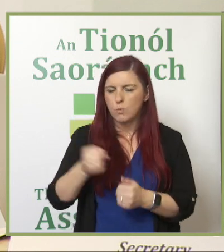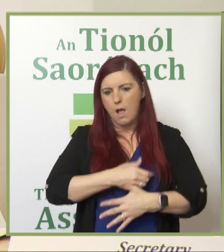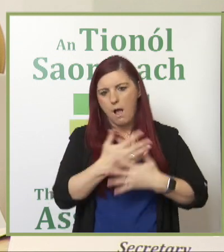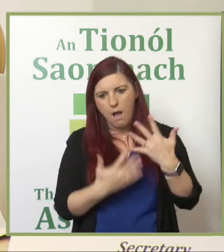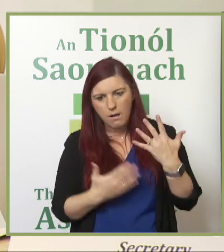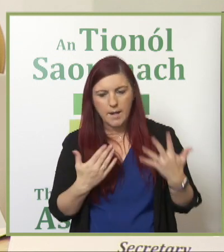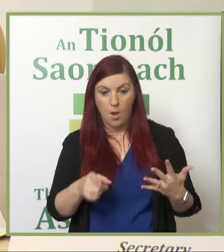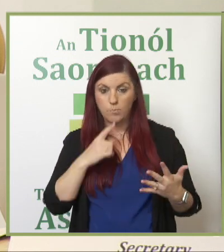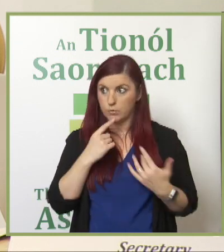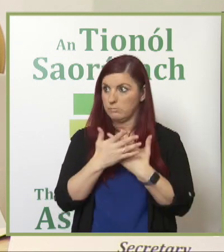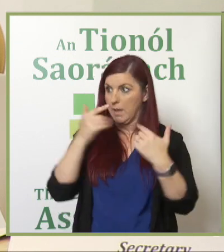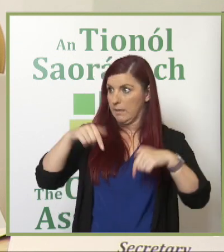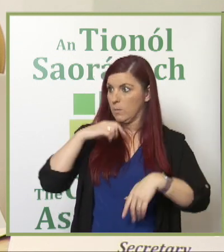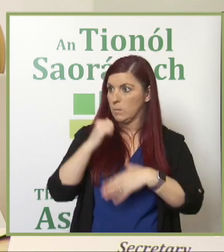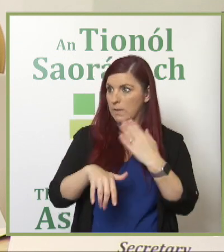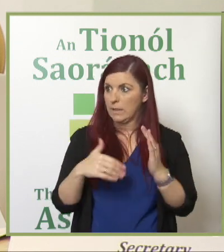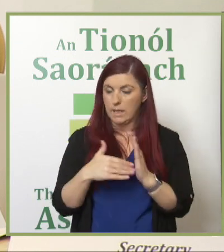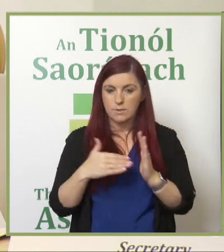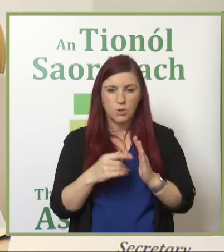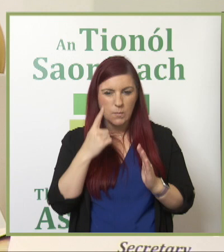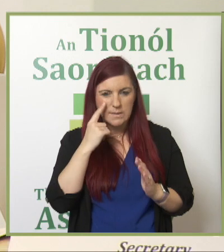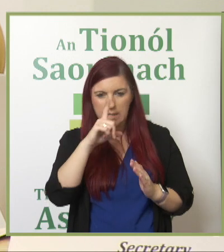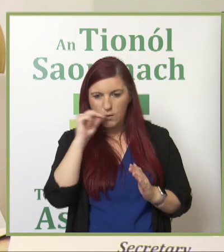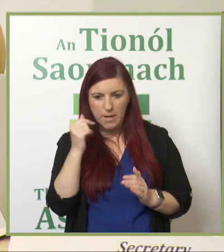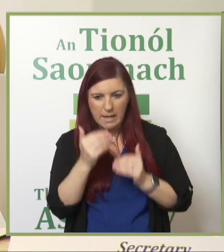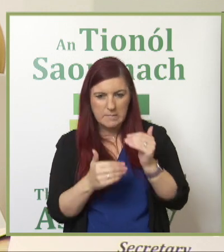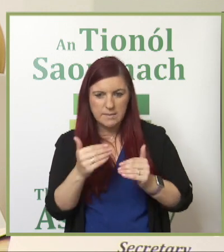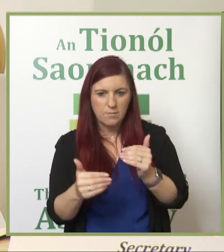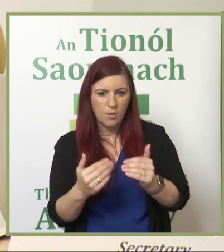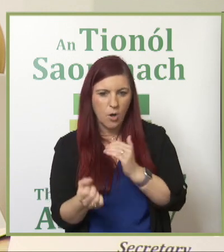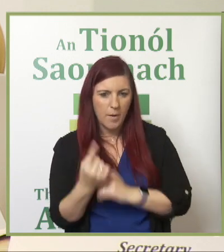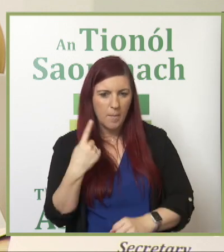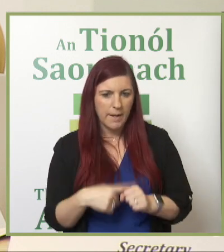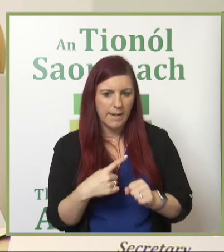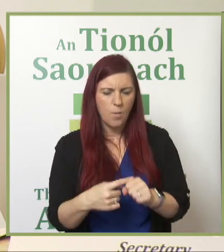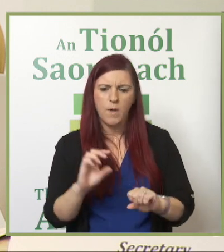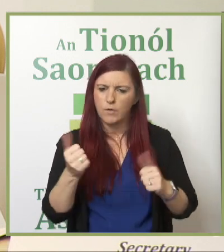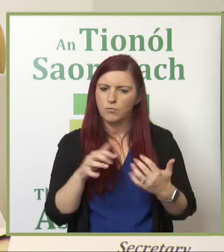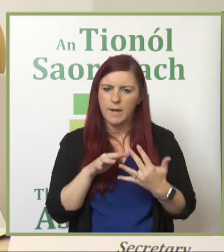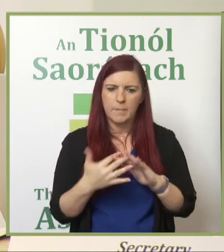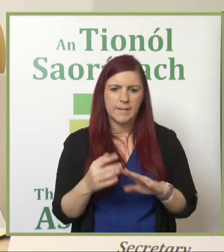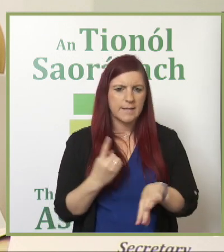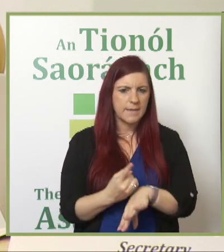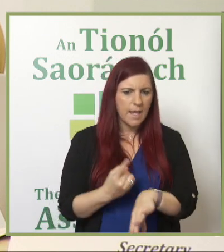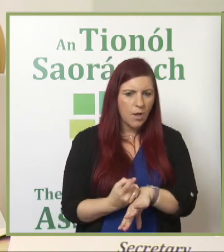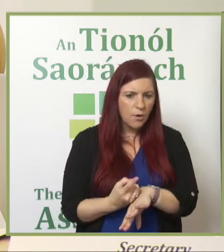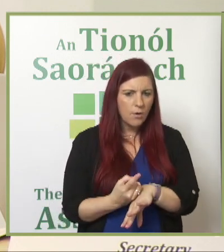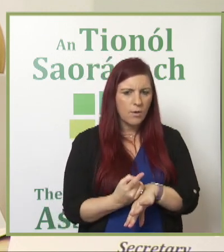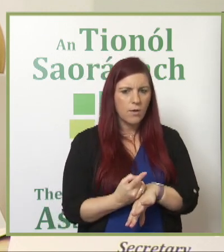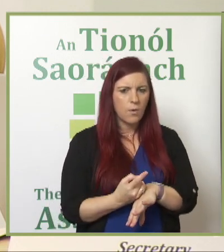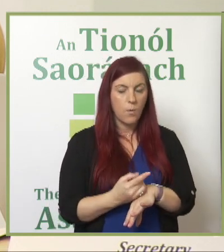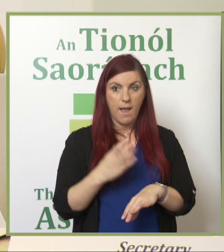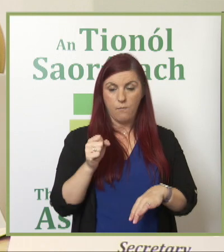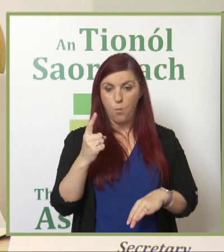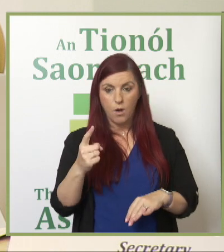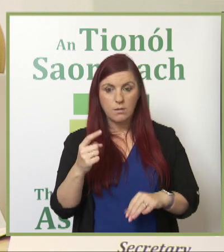here today. You'll see them and meet them shortly. But we do have a great mix. Judge Anne Ryan has been a district court judge